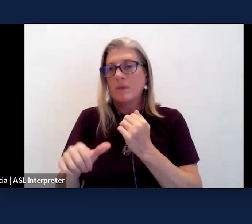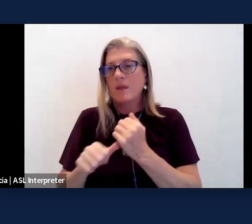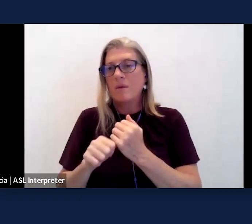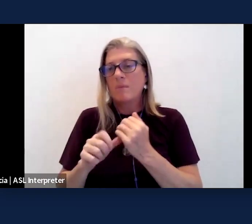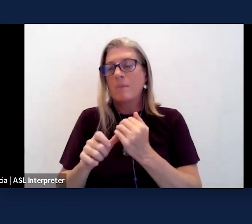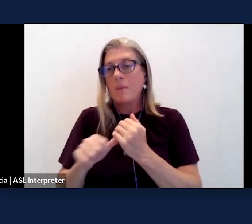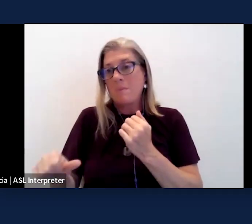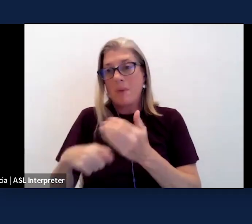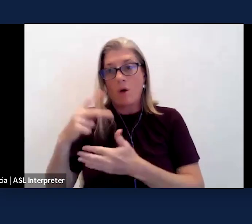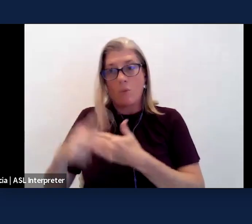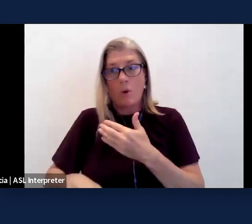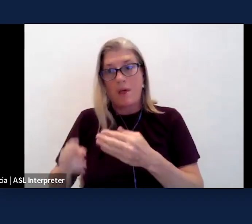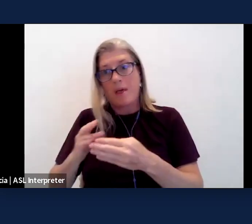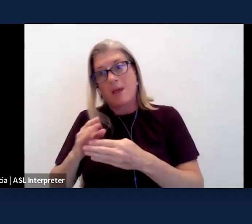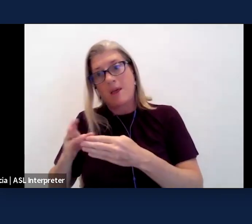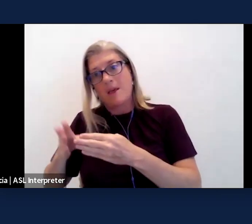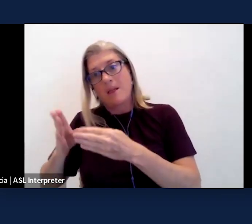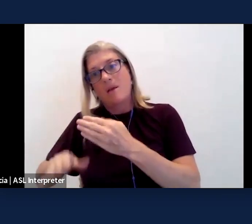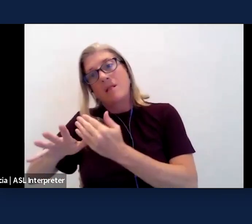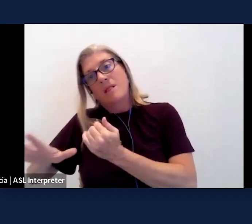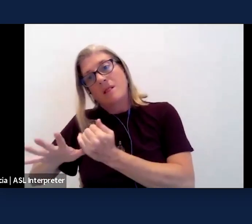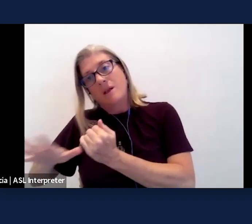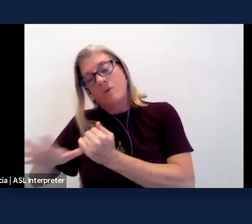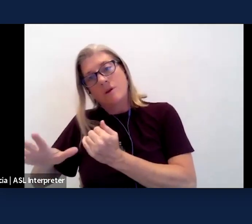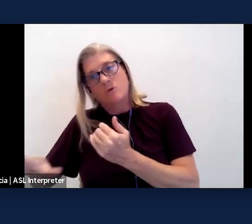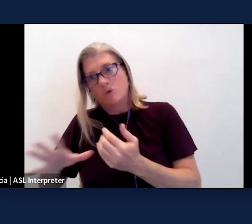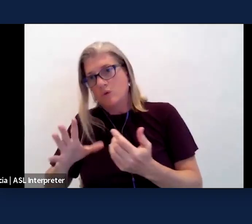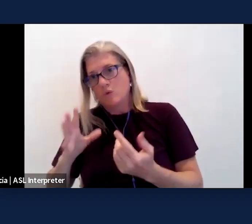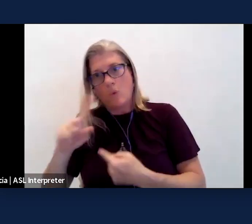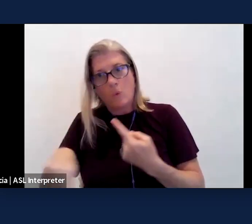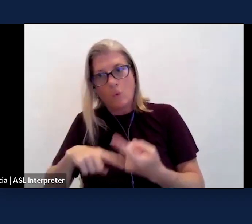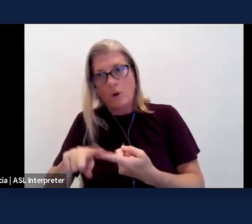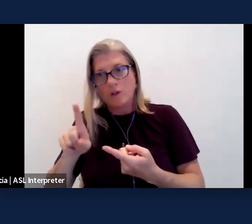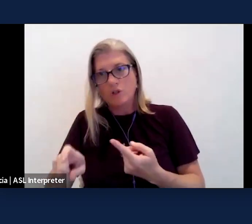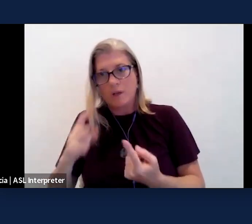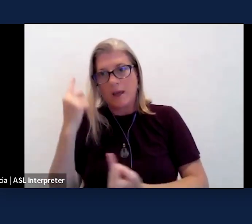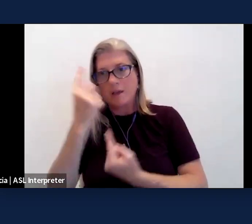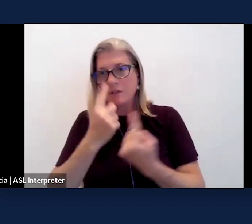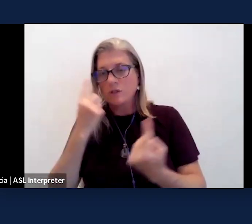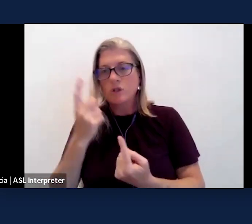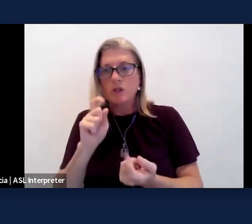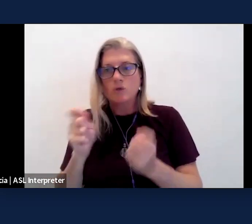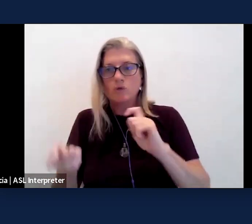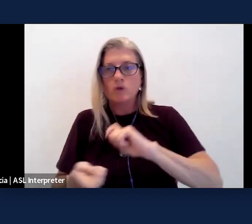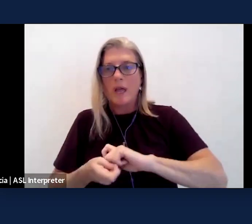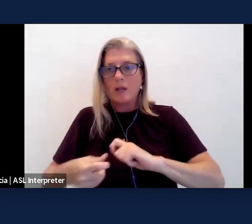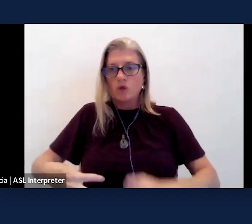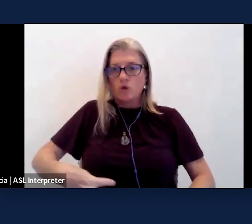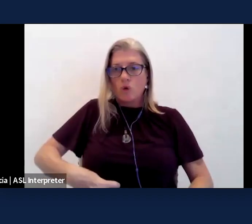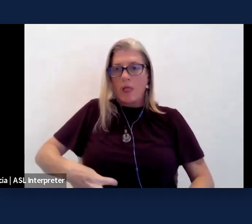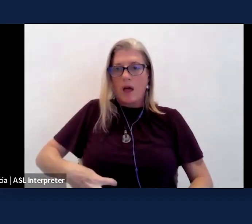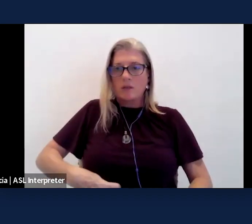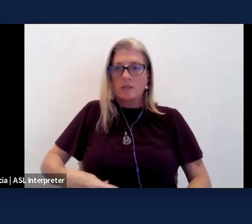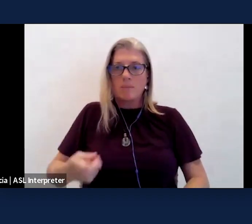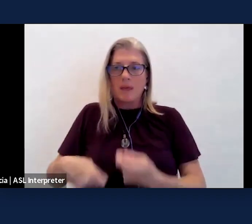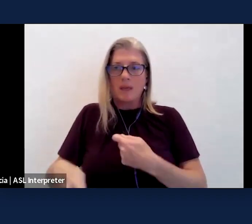is liquid. So Yeah. up to which point should I think that I should now consider colostomy? Yeah, it sounds